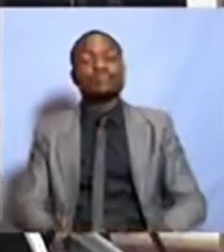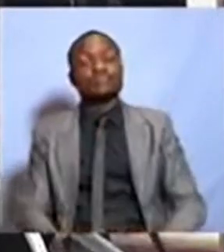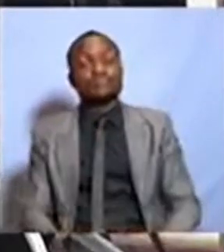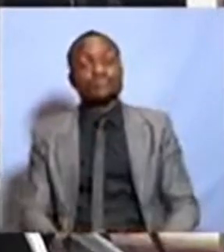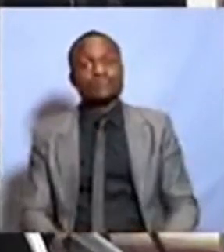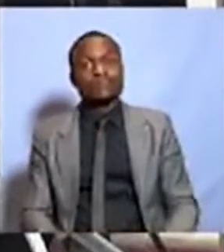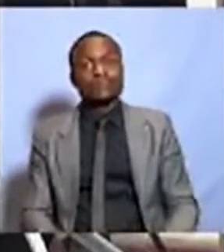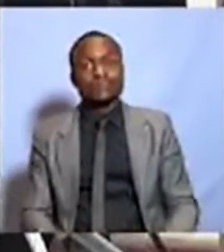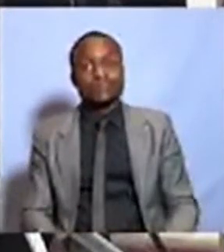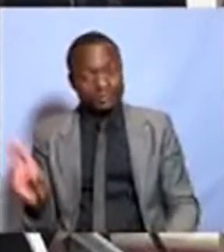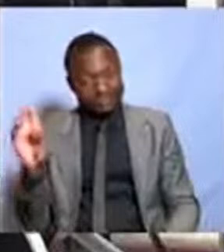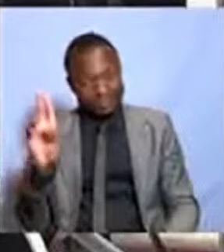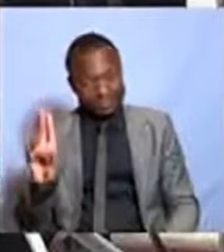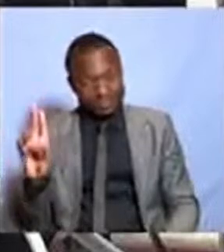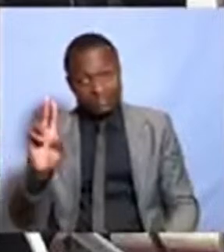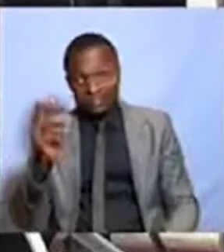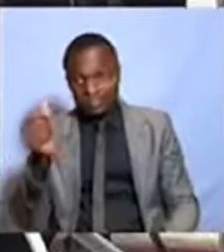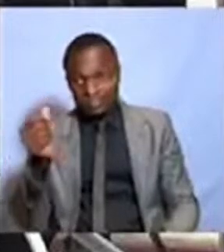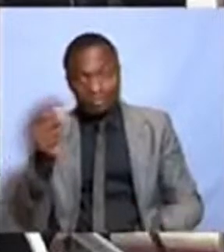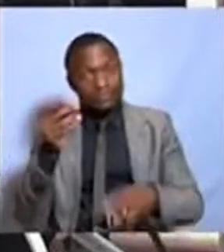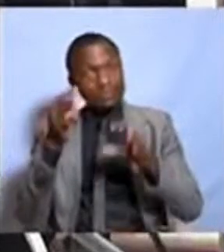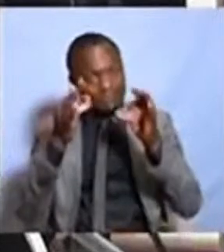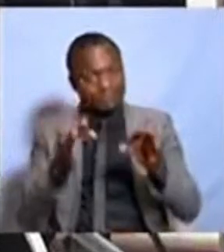delayed disbursement of funds, because even if we do have,